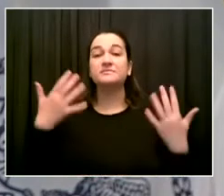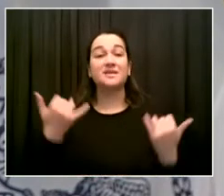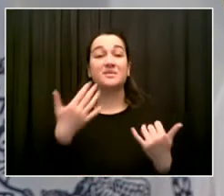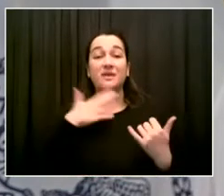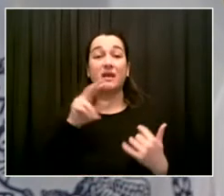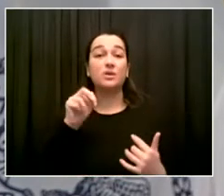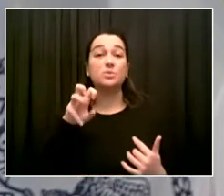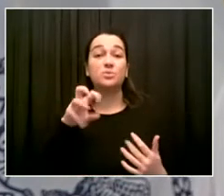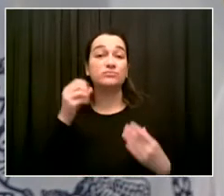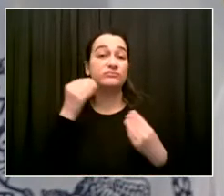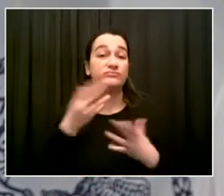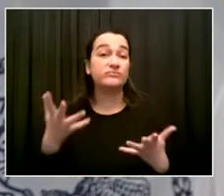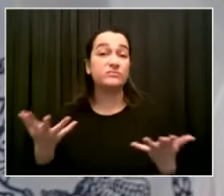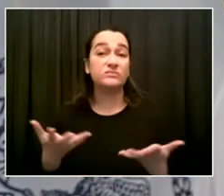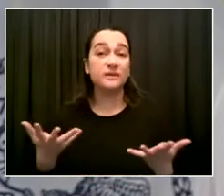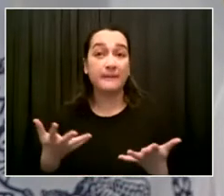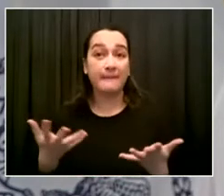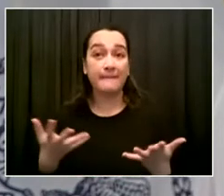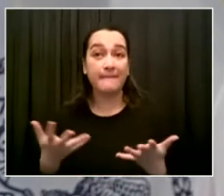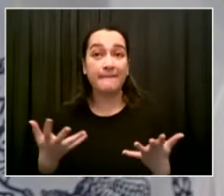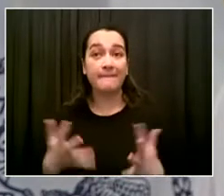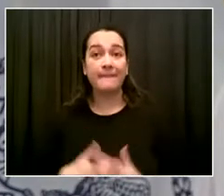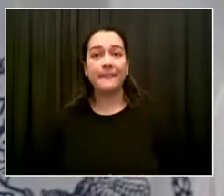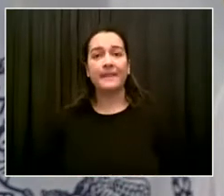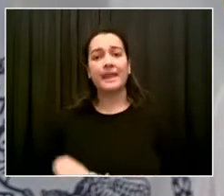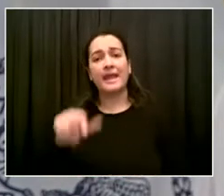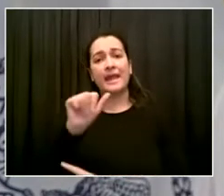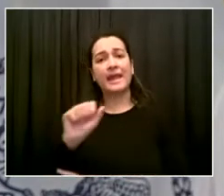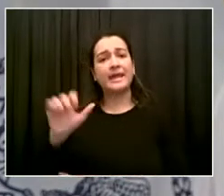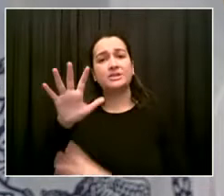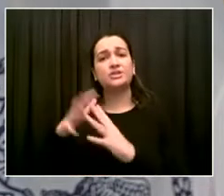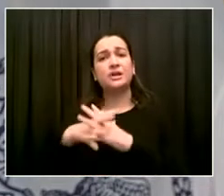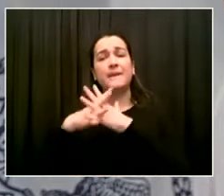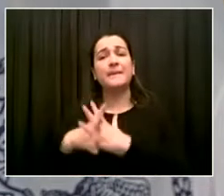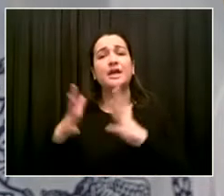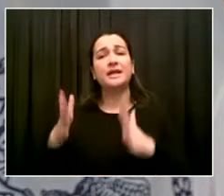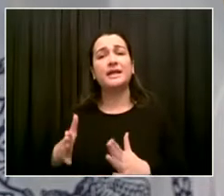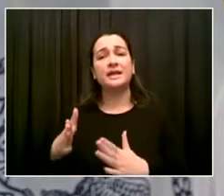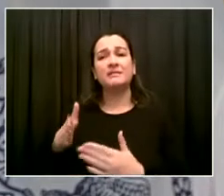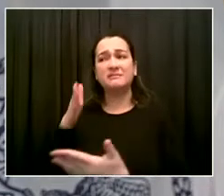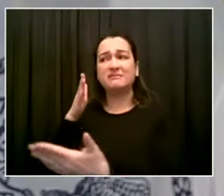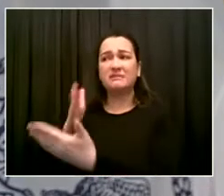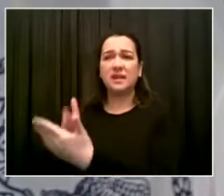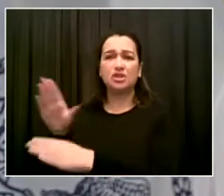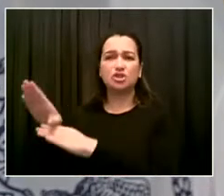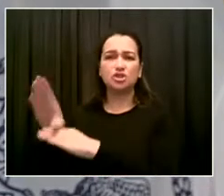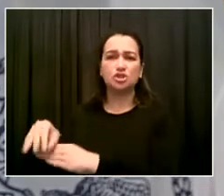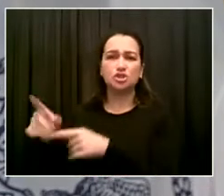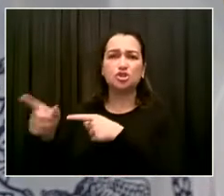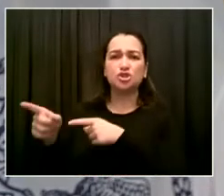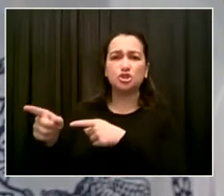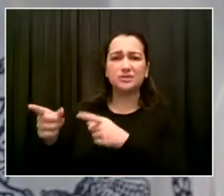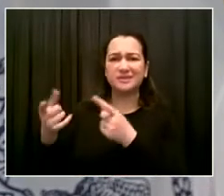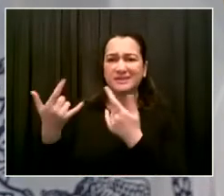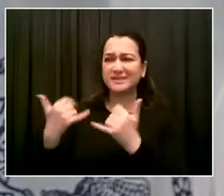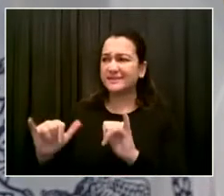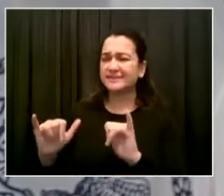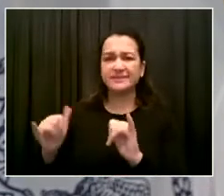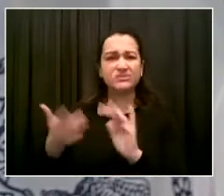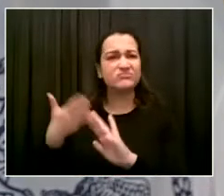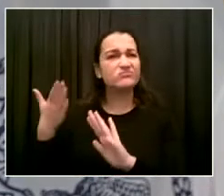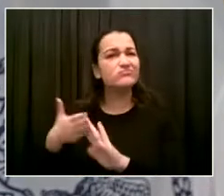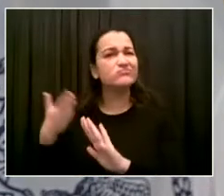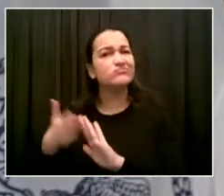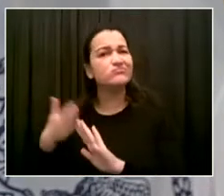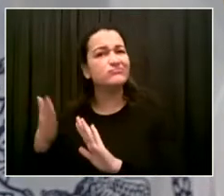New Yorkers. And it's got to end, and we're going to use every tool we have. And we need everyone to be a part of this.